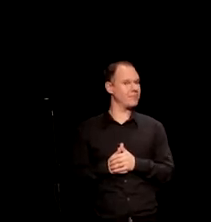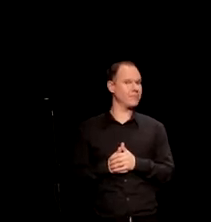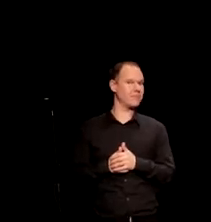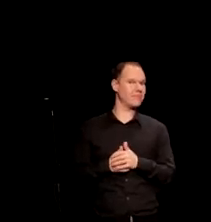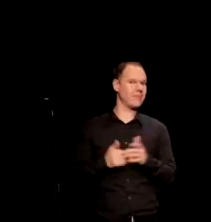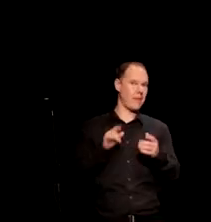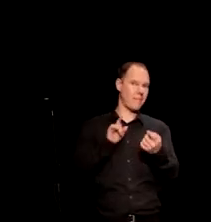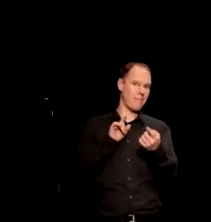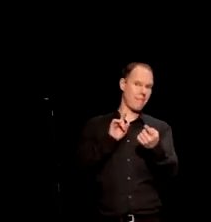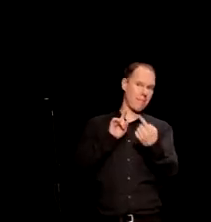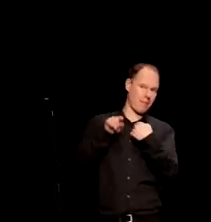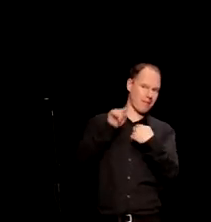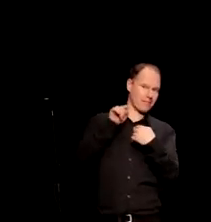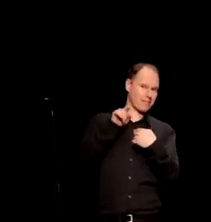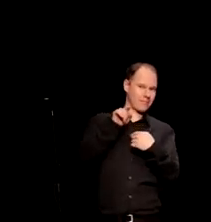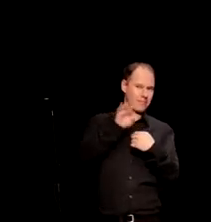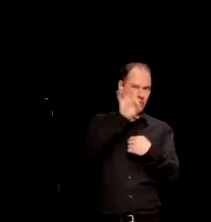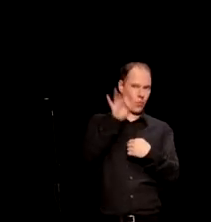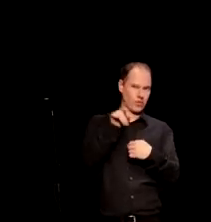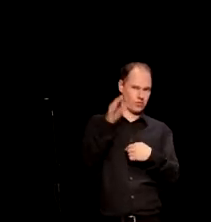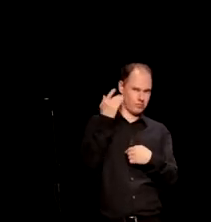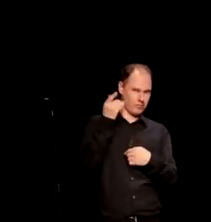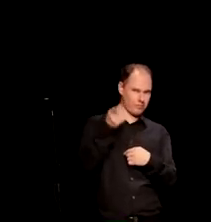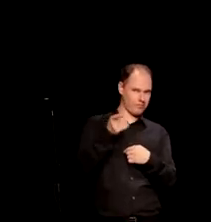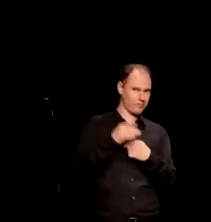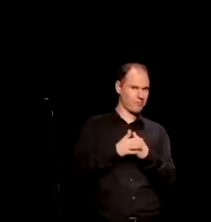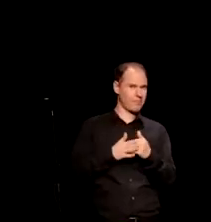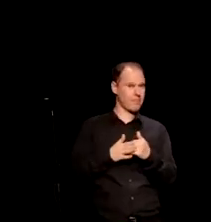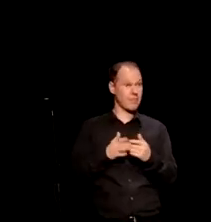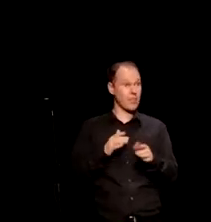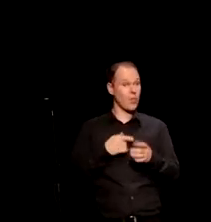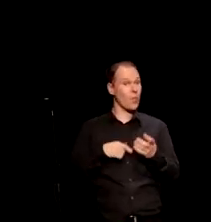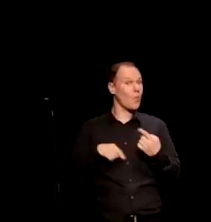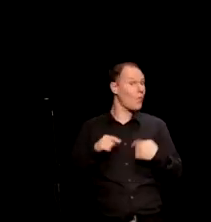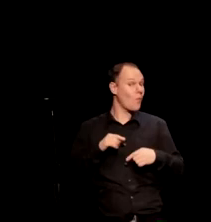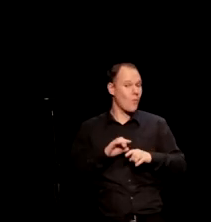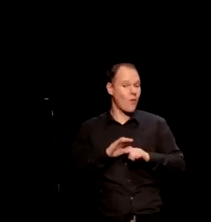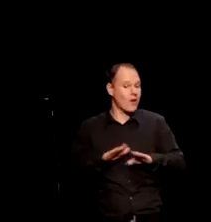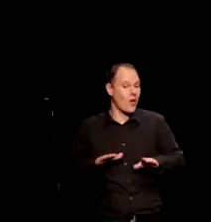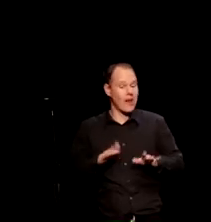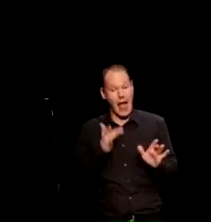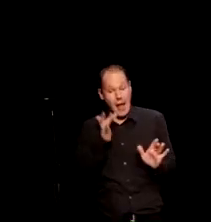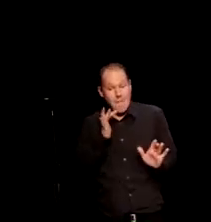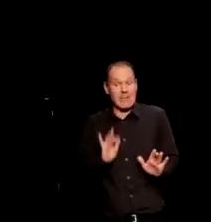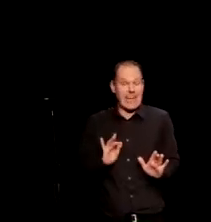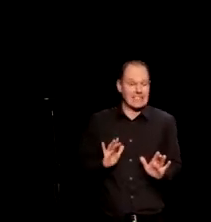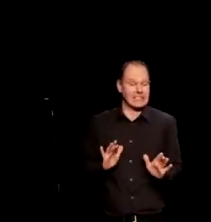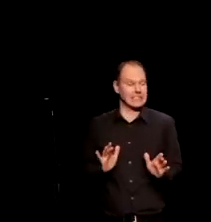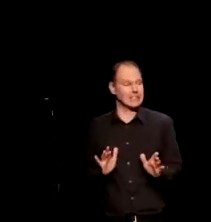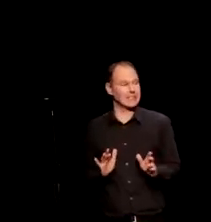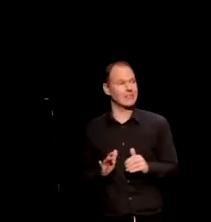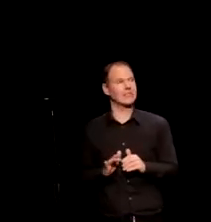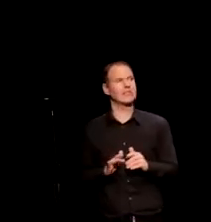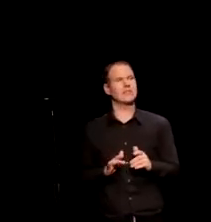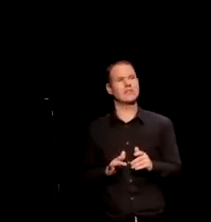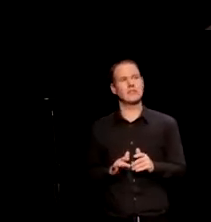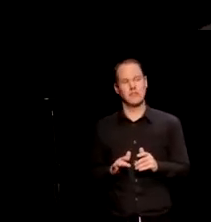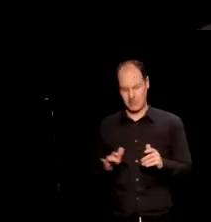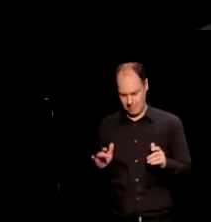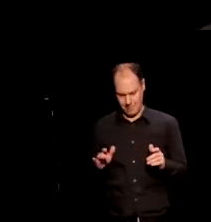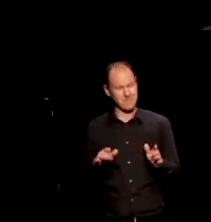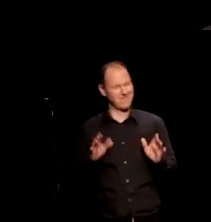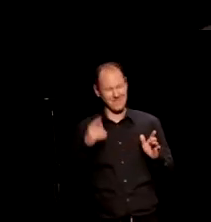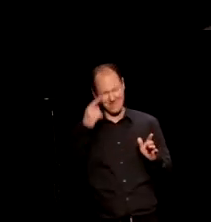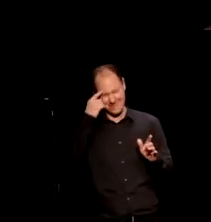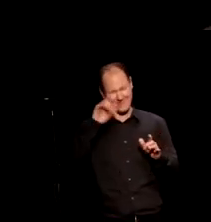Romy's question: is by not pretending, by pretending, going back to that picture, I can't, so